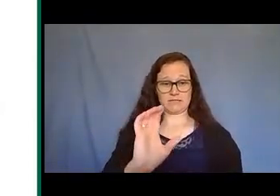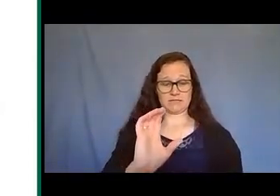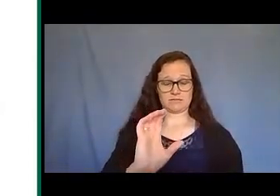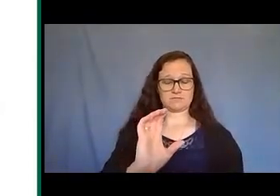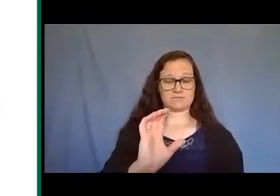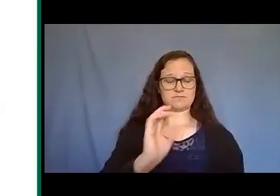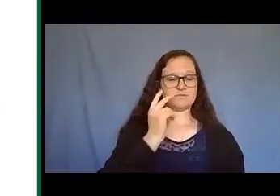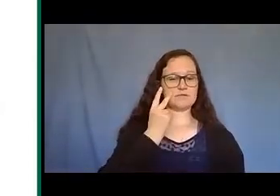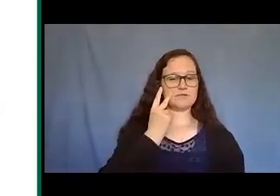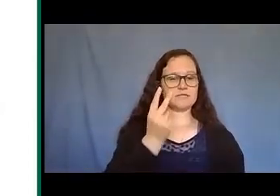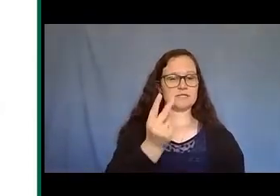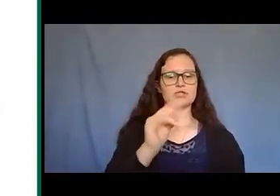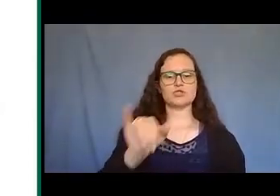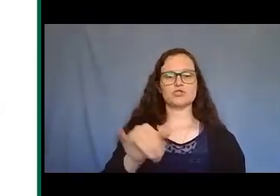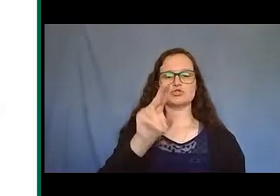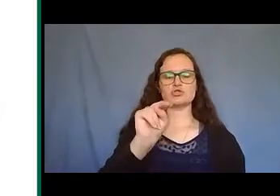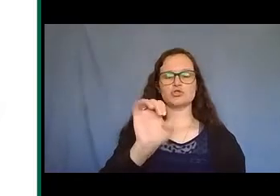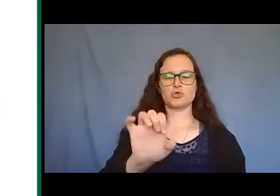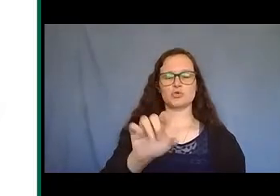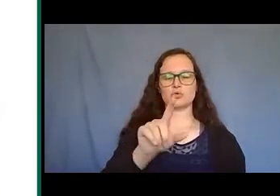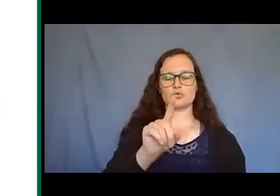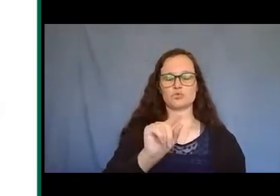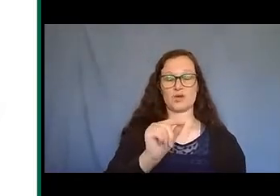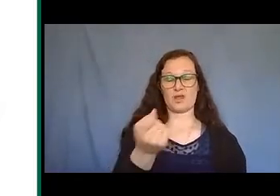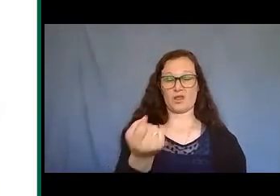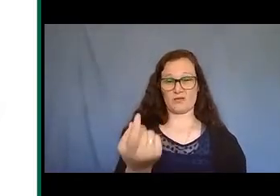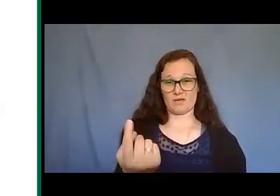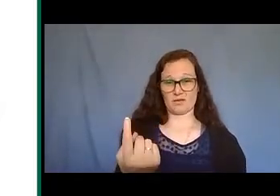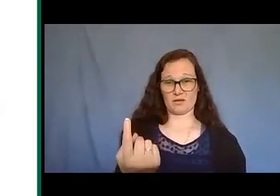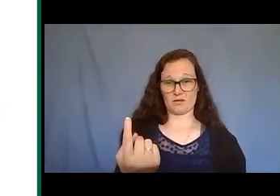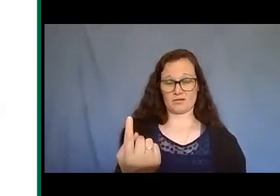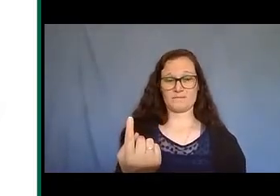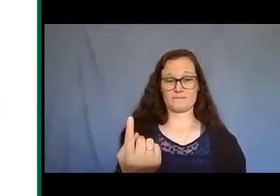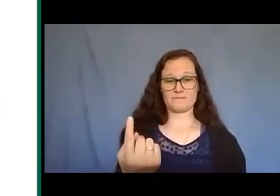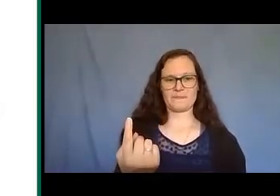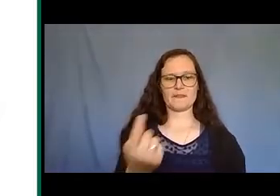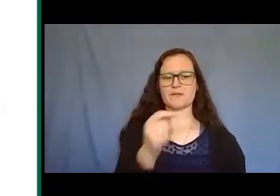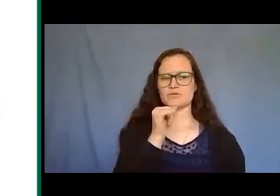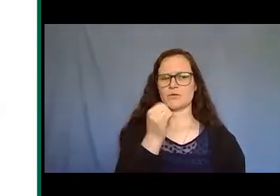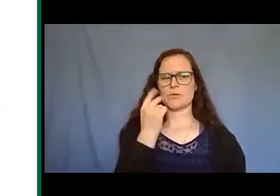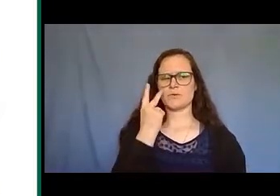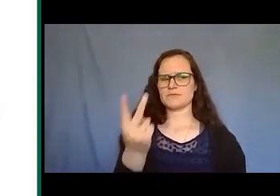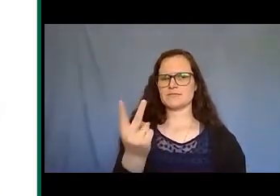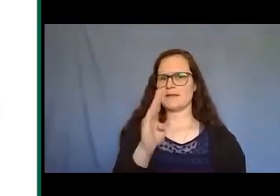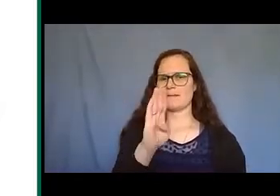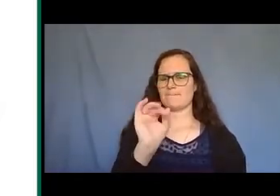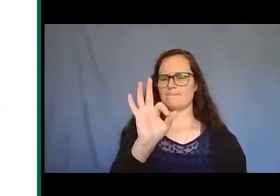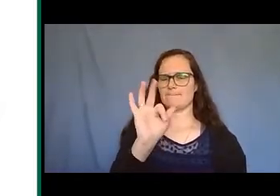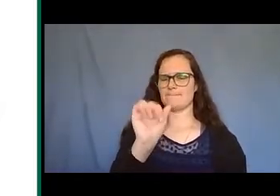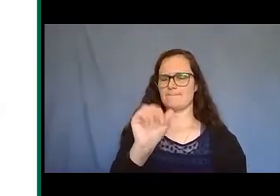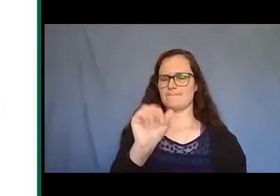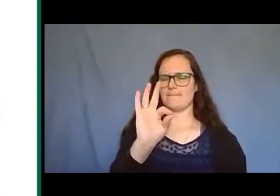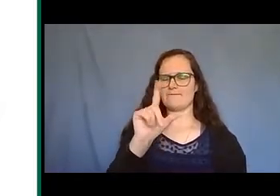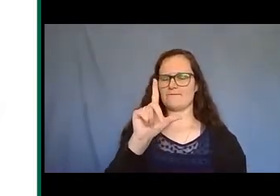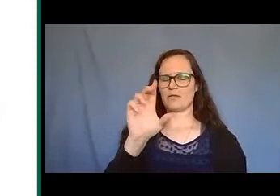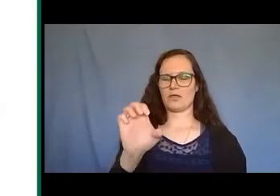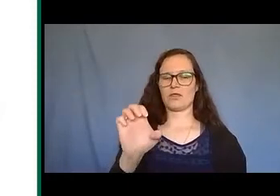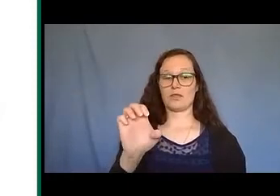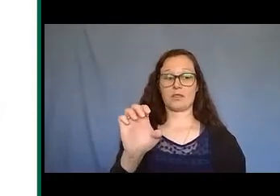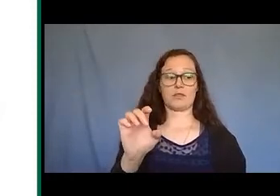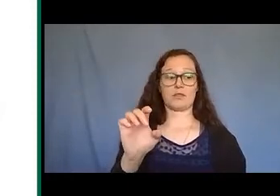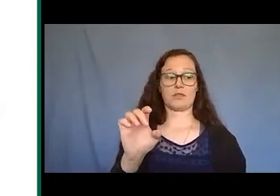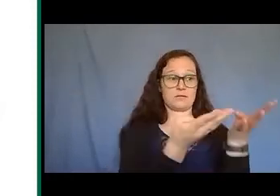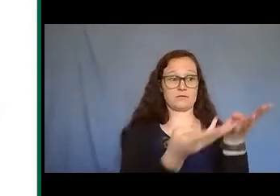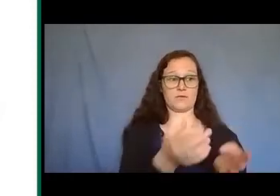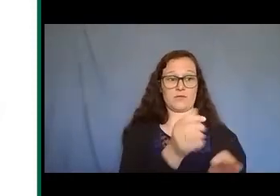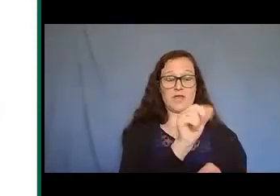see that that's from June 2011. And now what you don't see is the baffle that goes from the Animas River